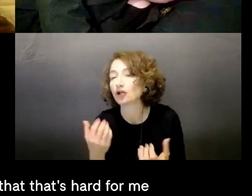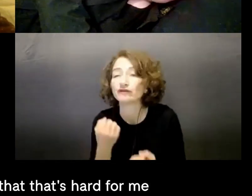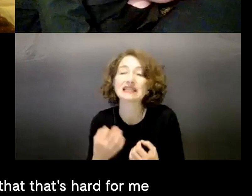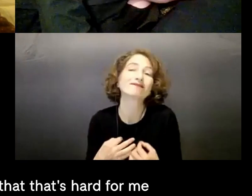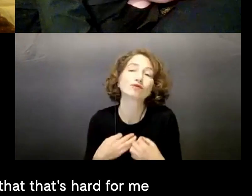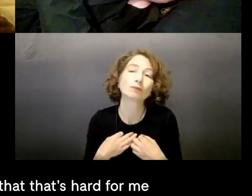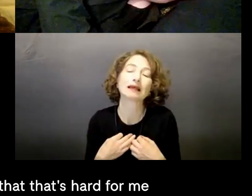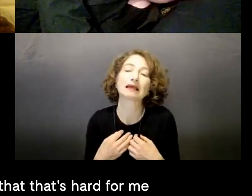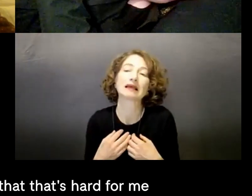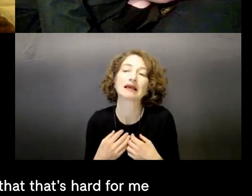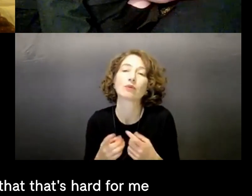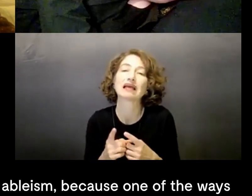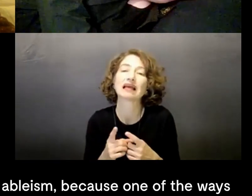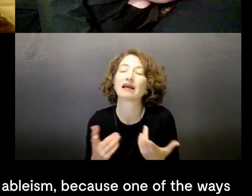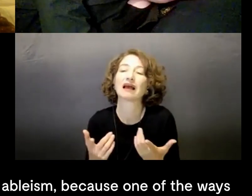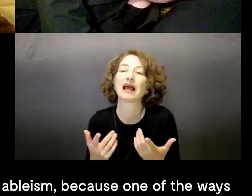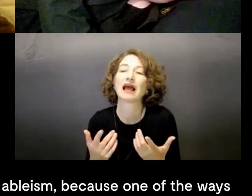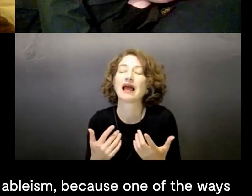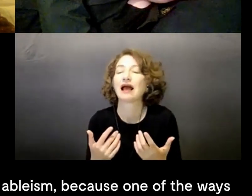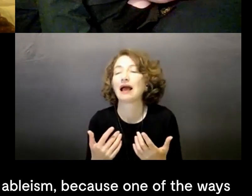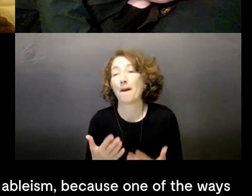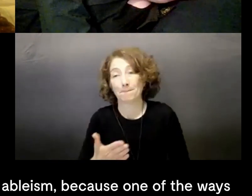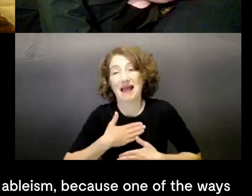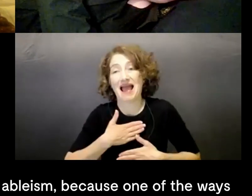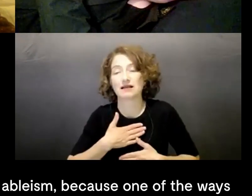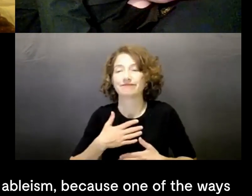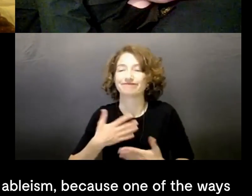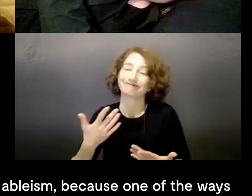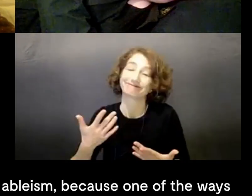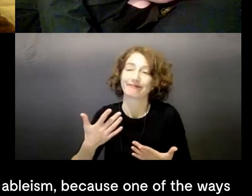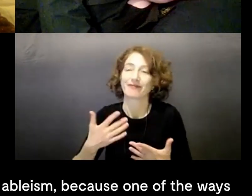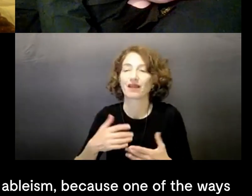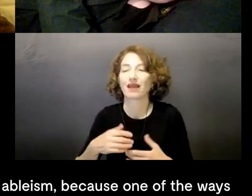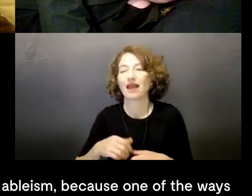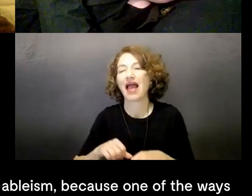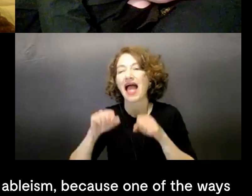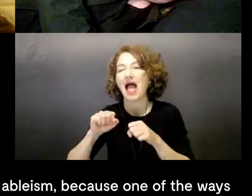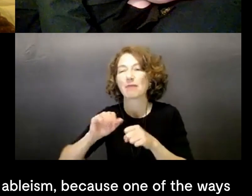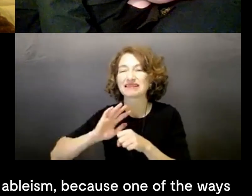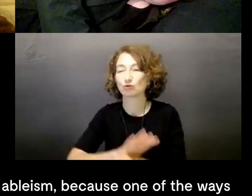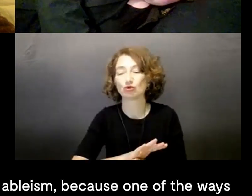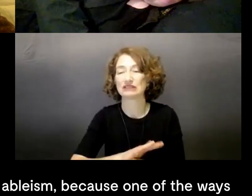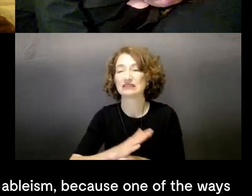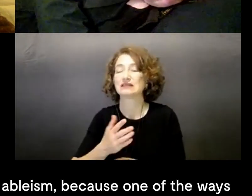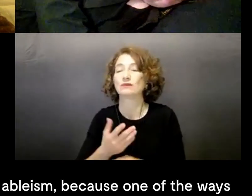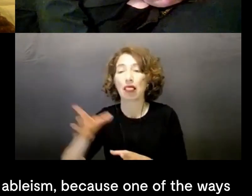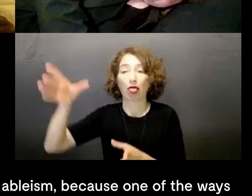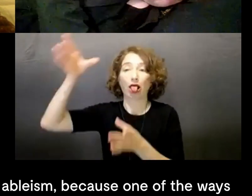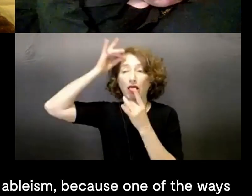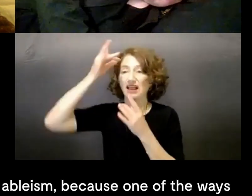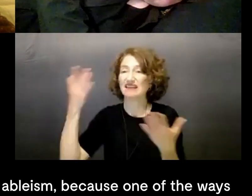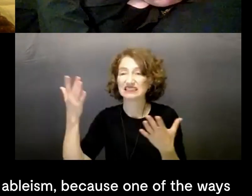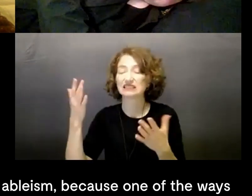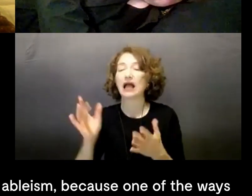to release perfectionism. That's part of my internalized ableism, because one of the ways that I have been